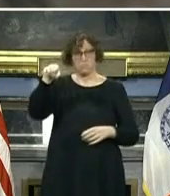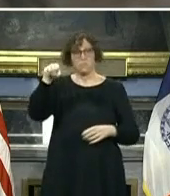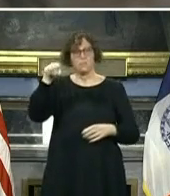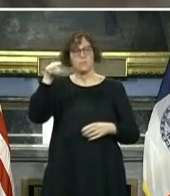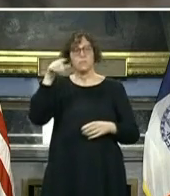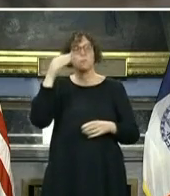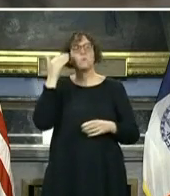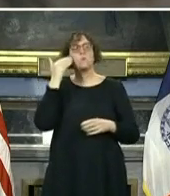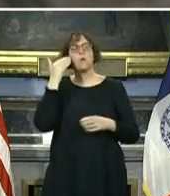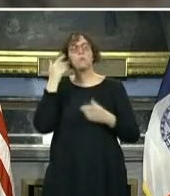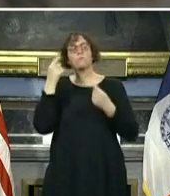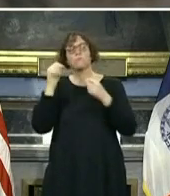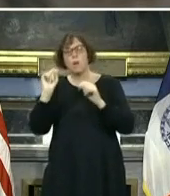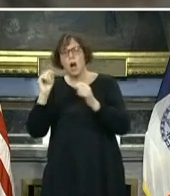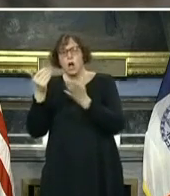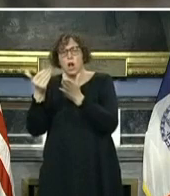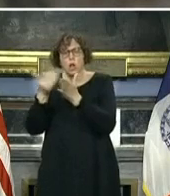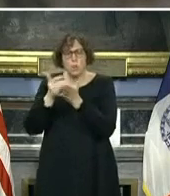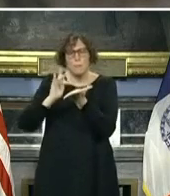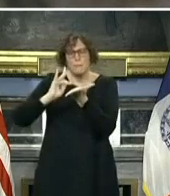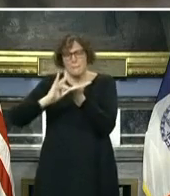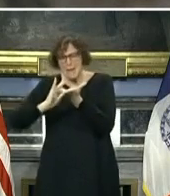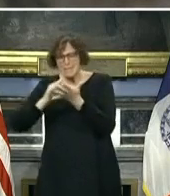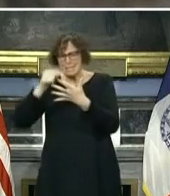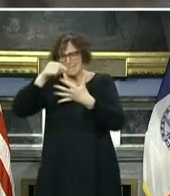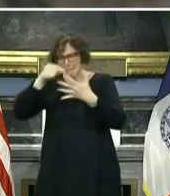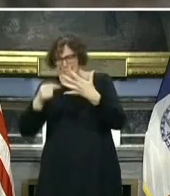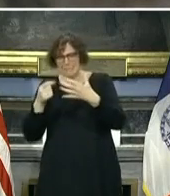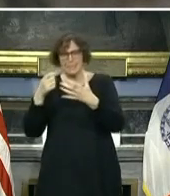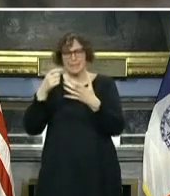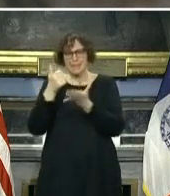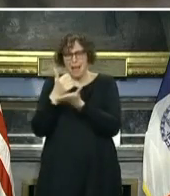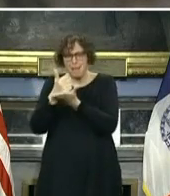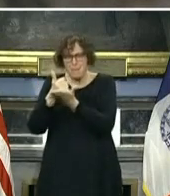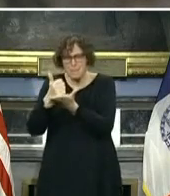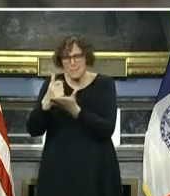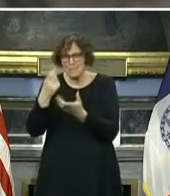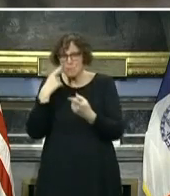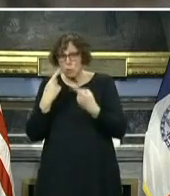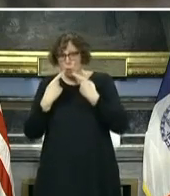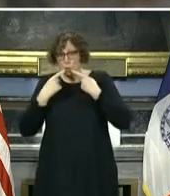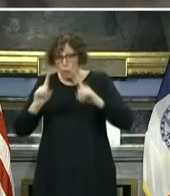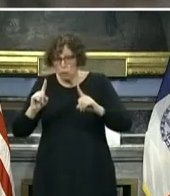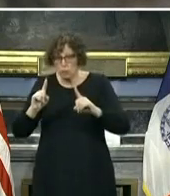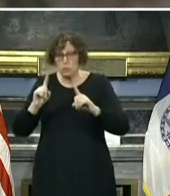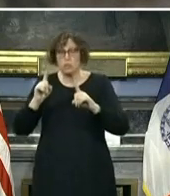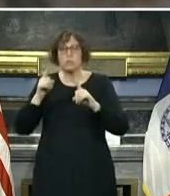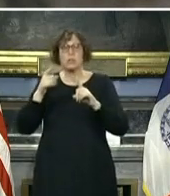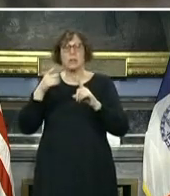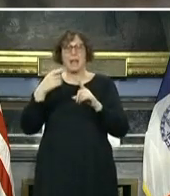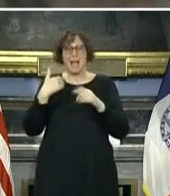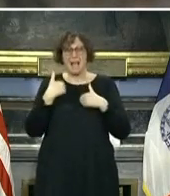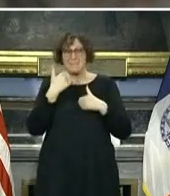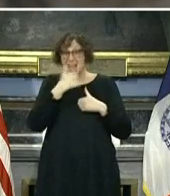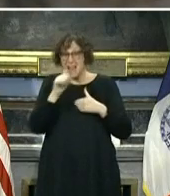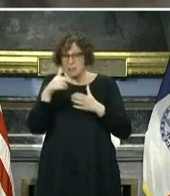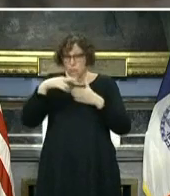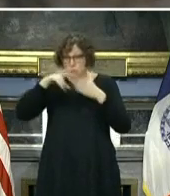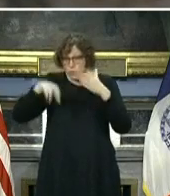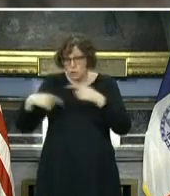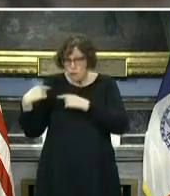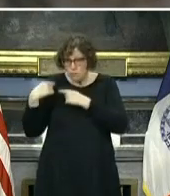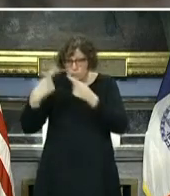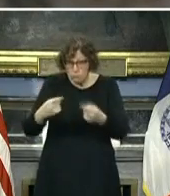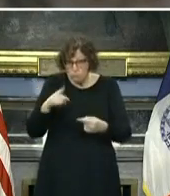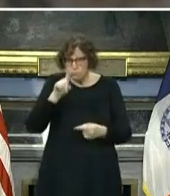there anything about the idea that tests are not being given on the weekend, just Monday through Friday? Let me